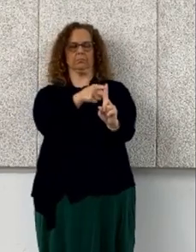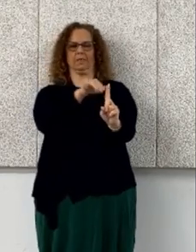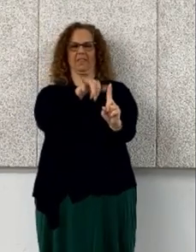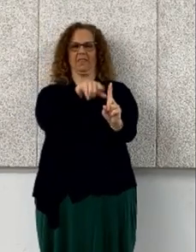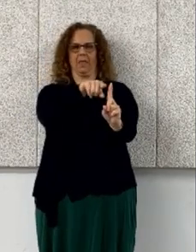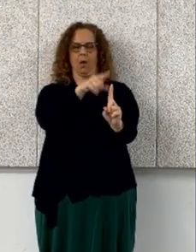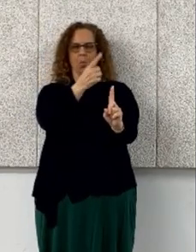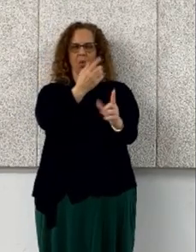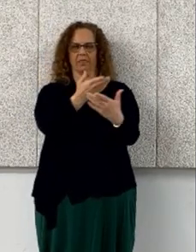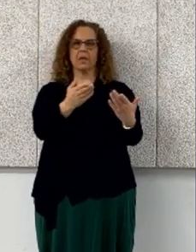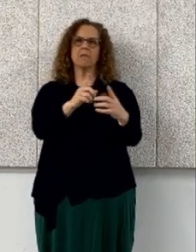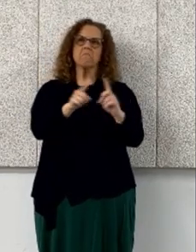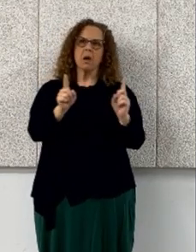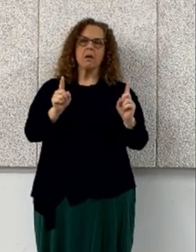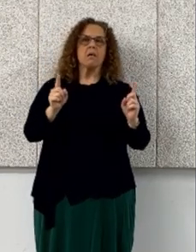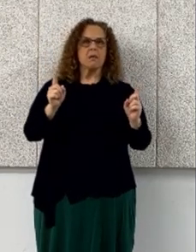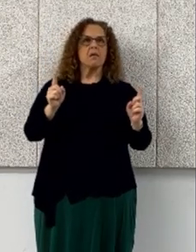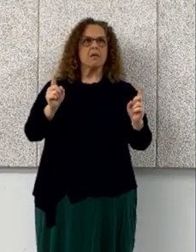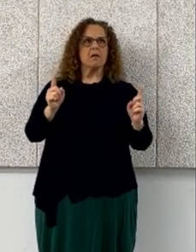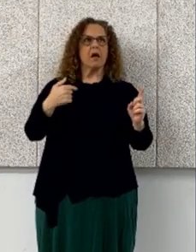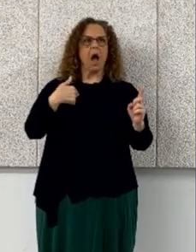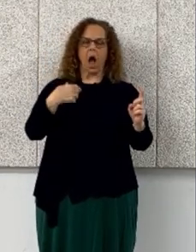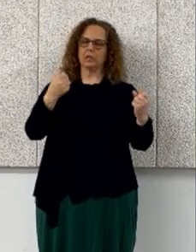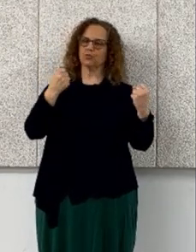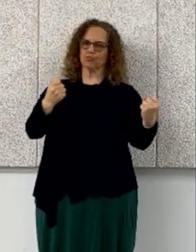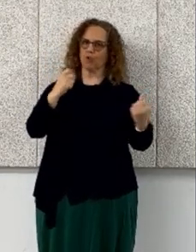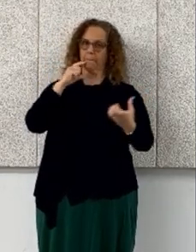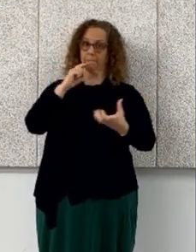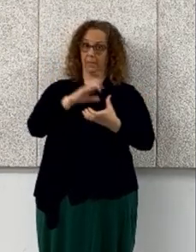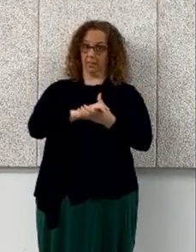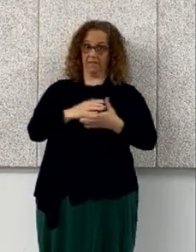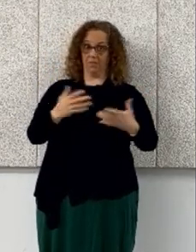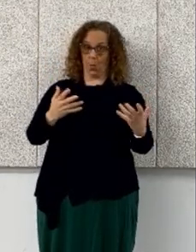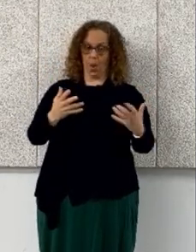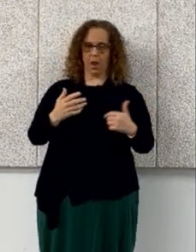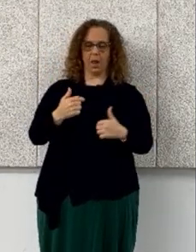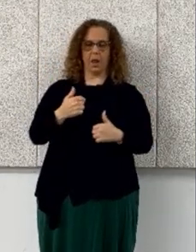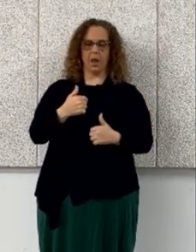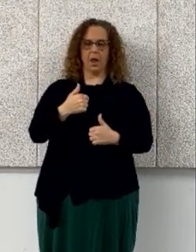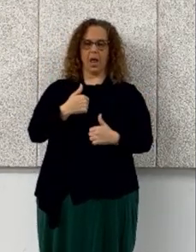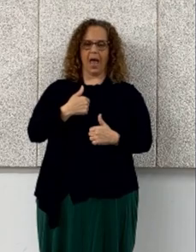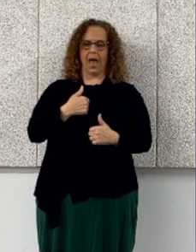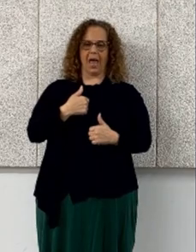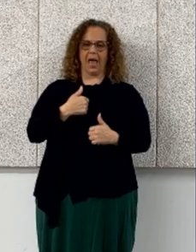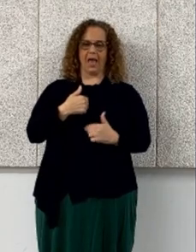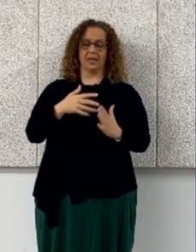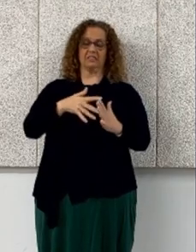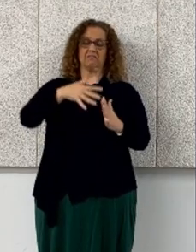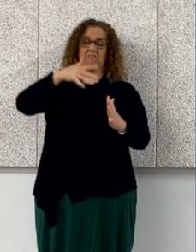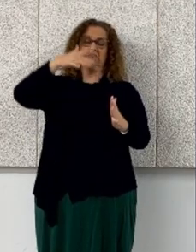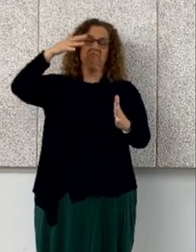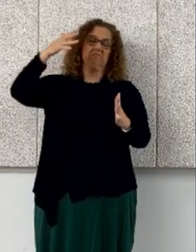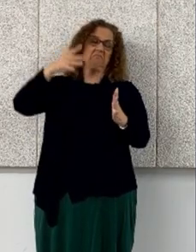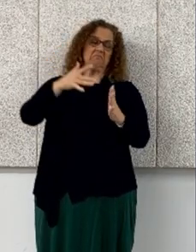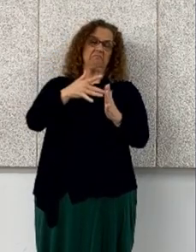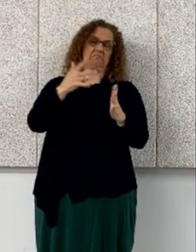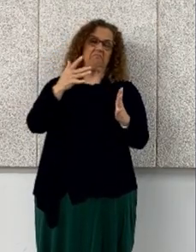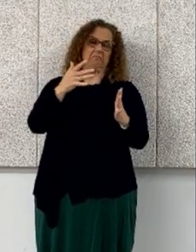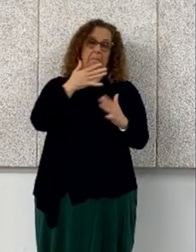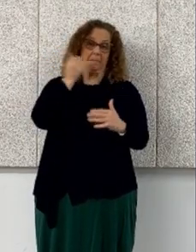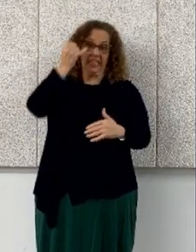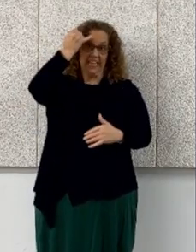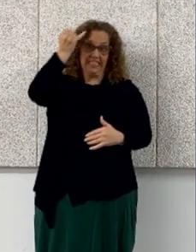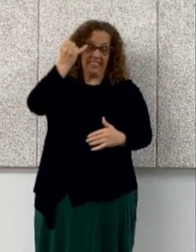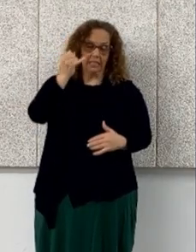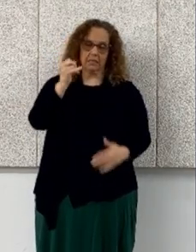certainly living and strongly believing that I rarely have the best ideas in the room. Yeah. yeah. Rarely. Yeah. But